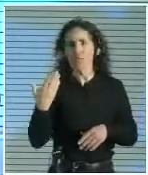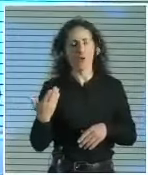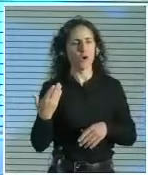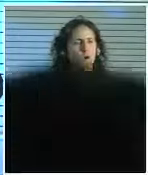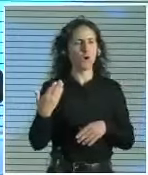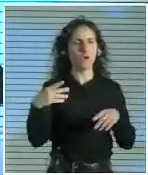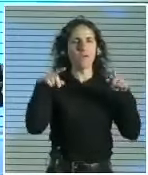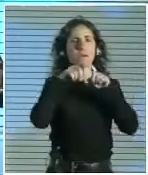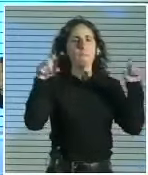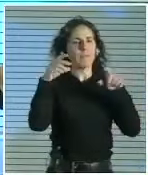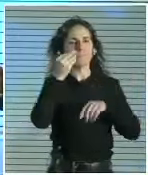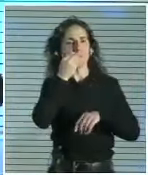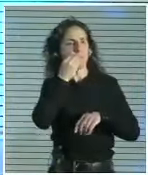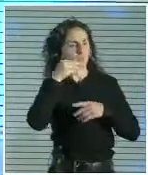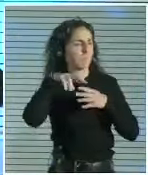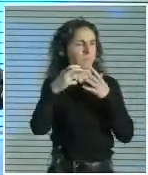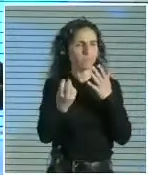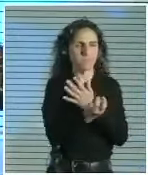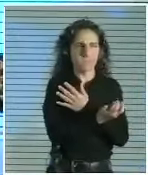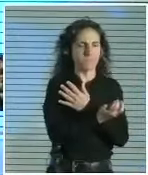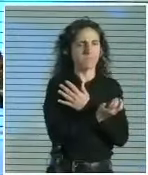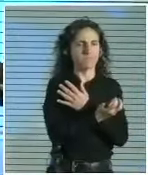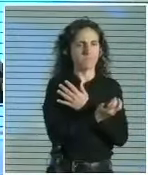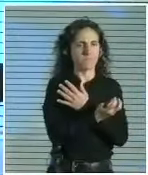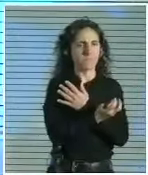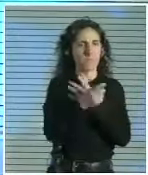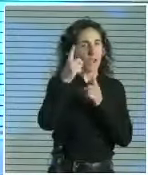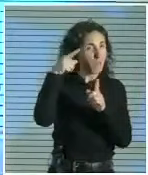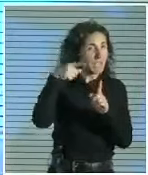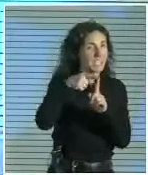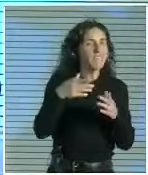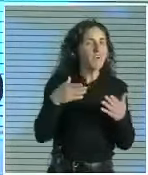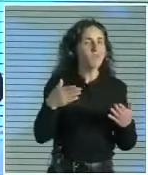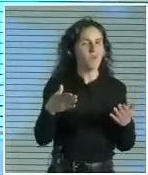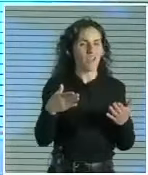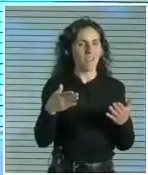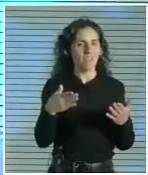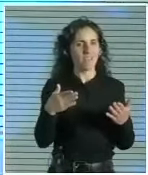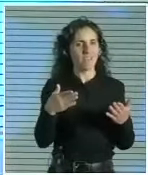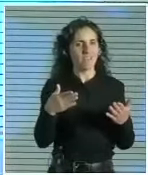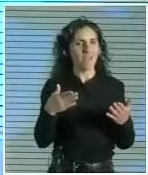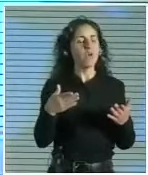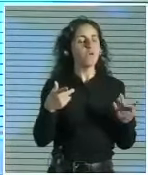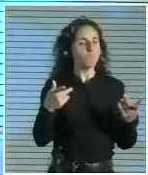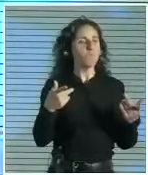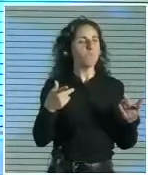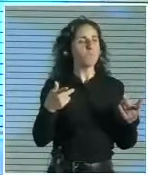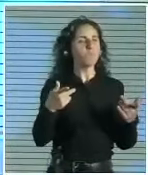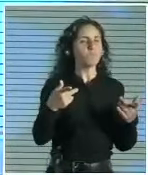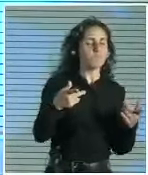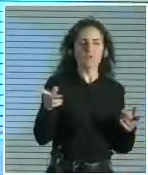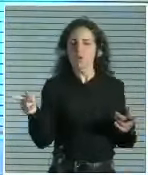have a sustainable journey door to door. Means we have to offer an experience to our